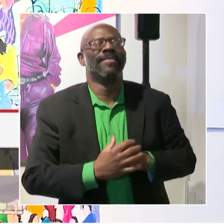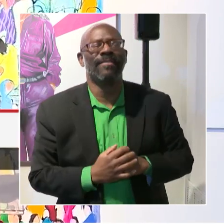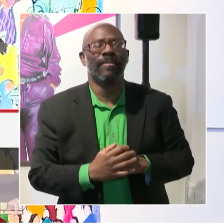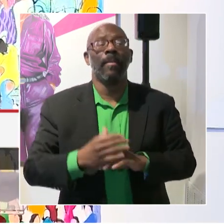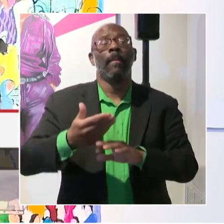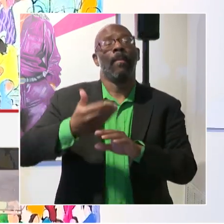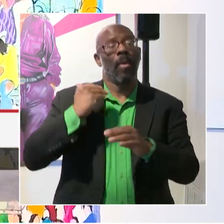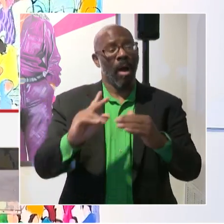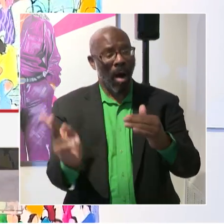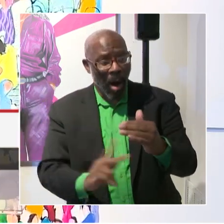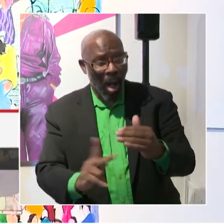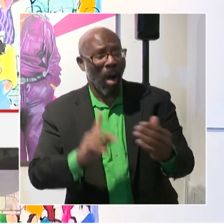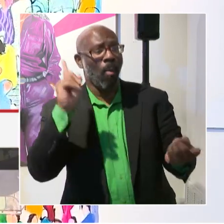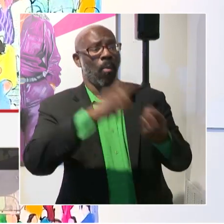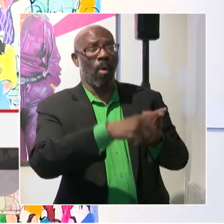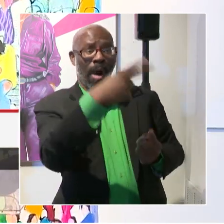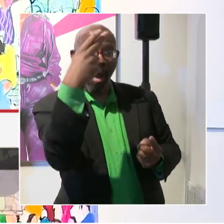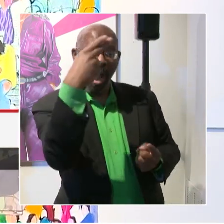Columbia.